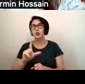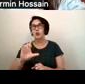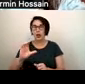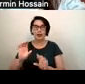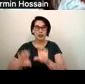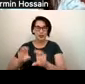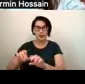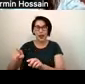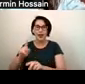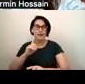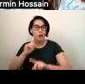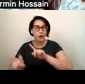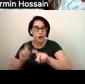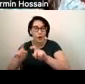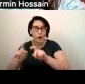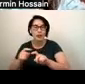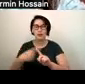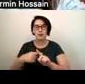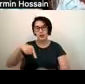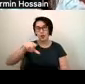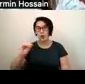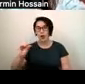respond to all of your queries.